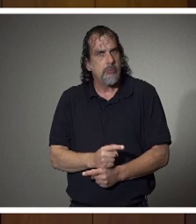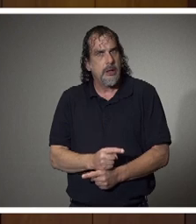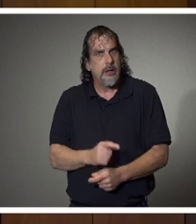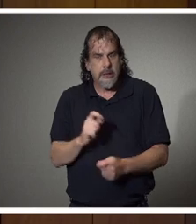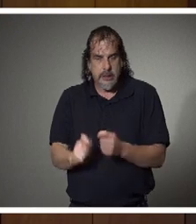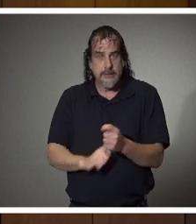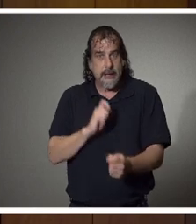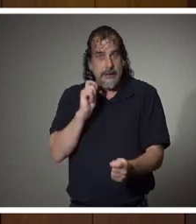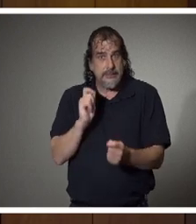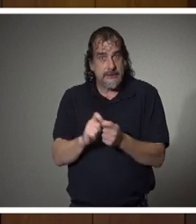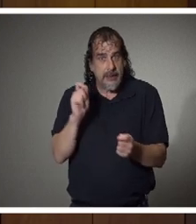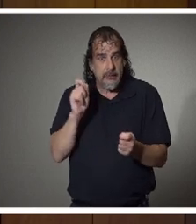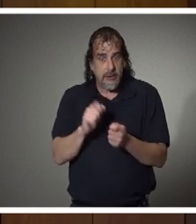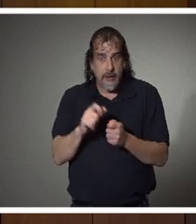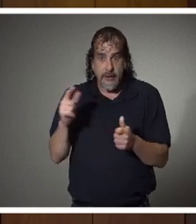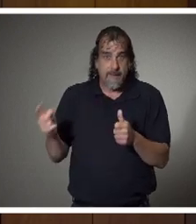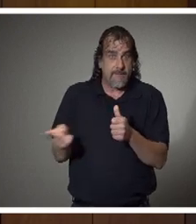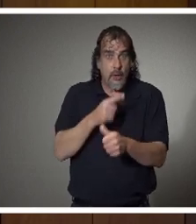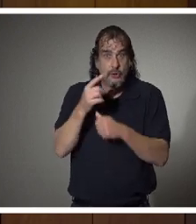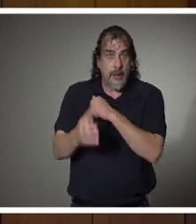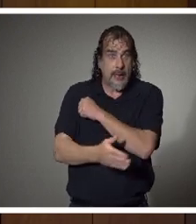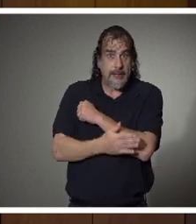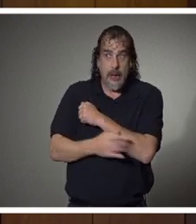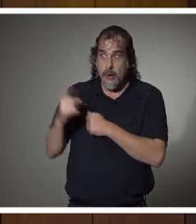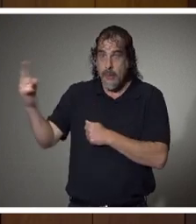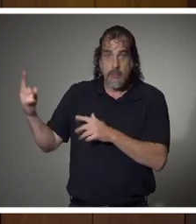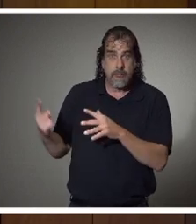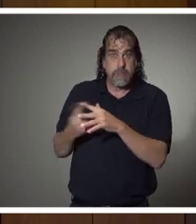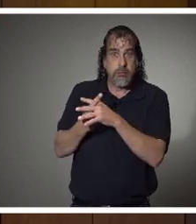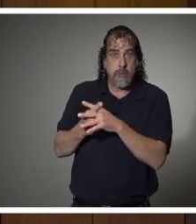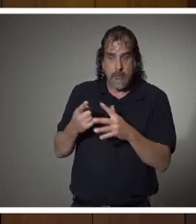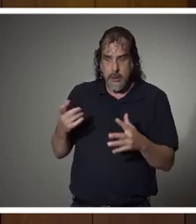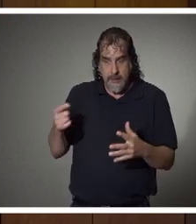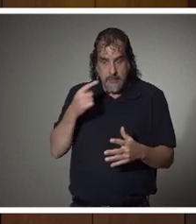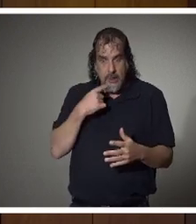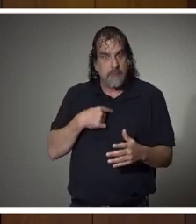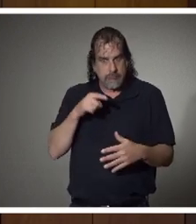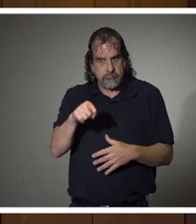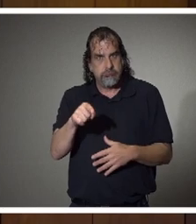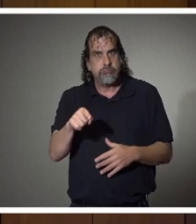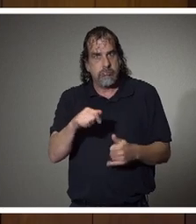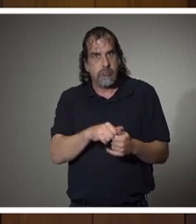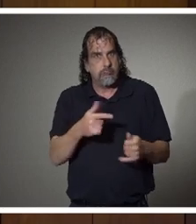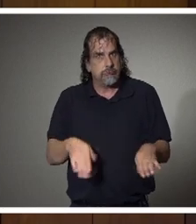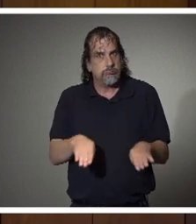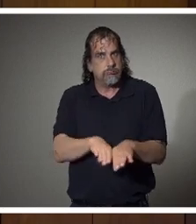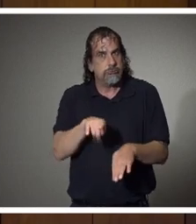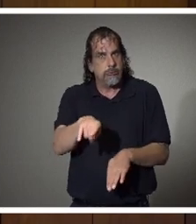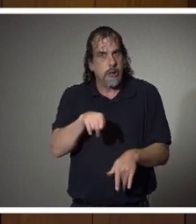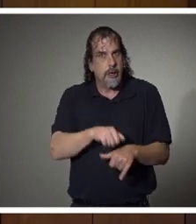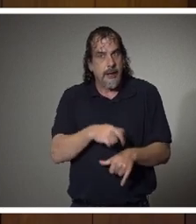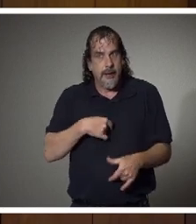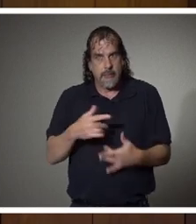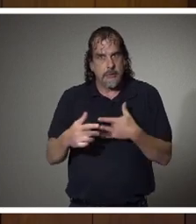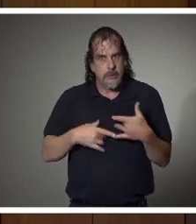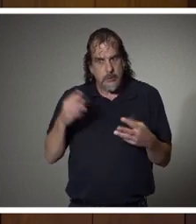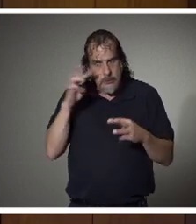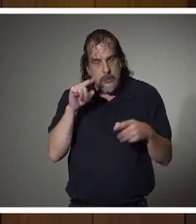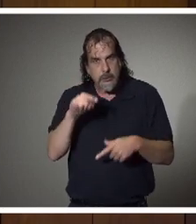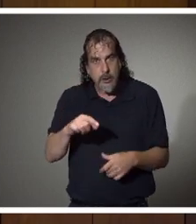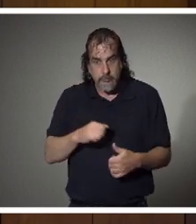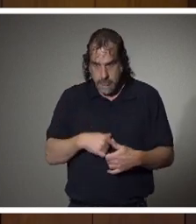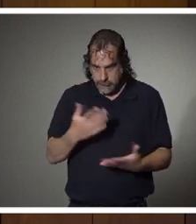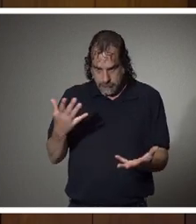exactly what the first county they came to me with was Lauderdale County and the concerns that they had there. And